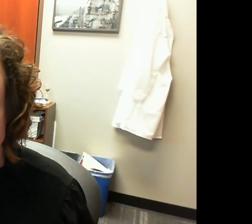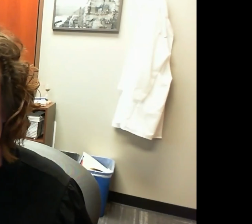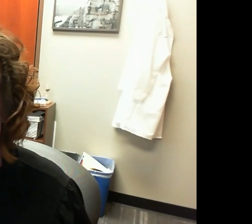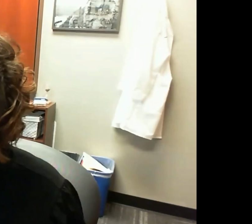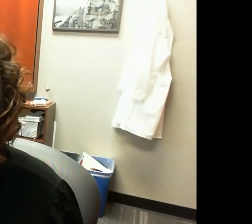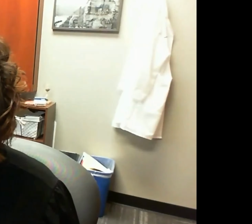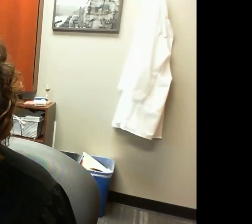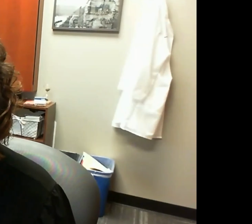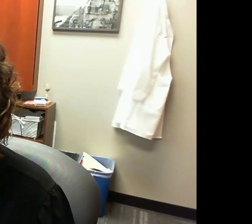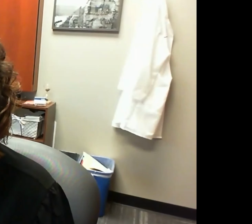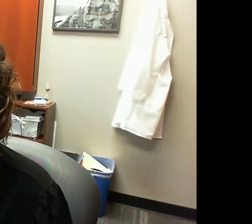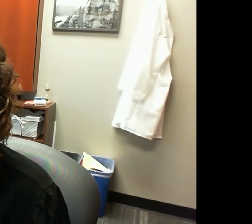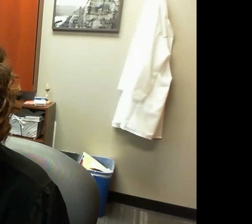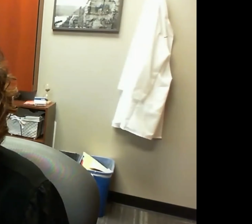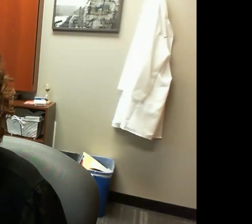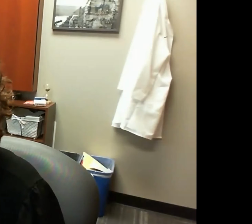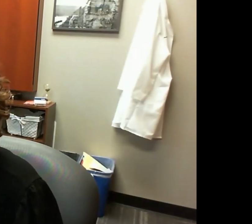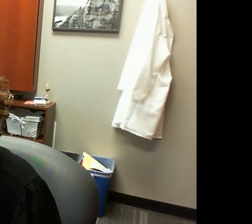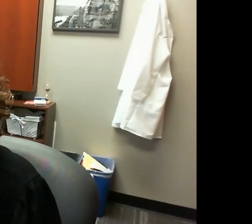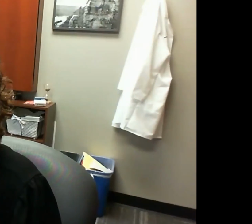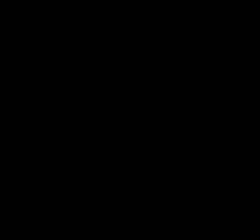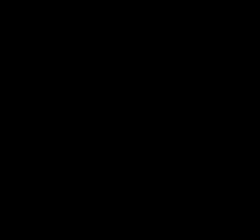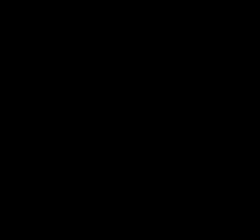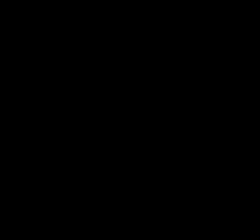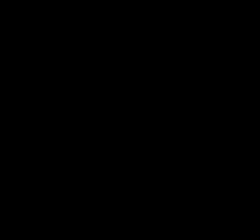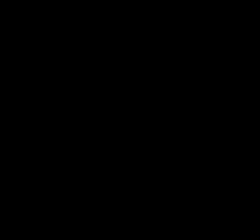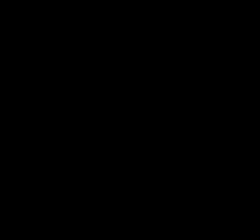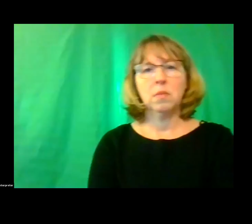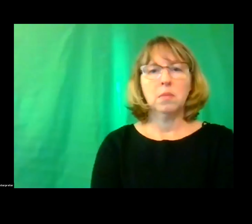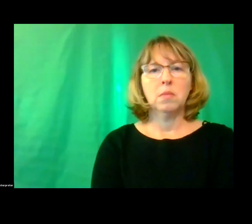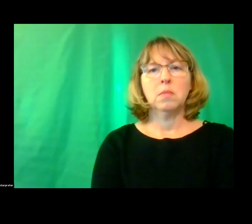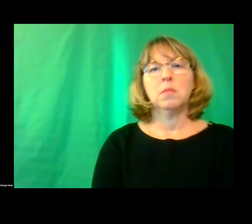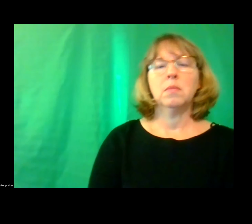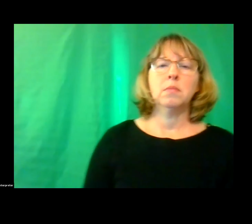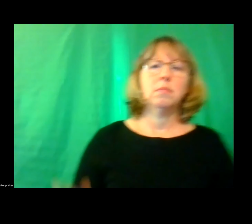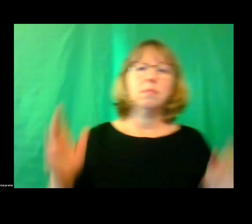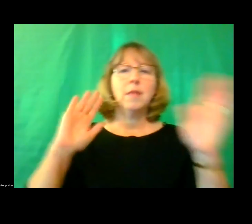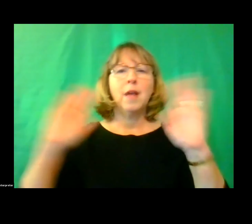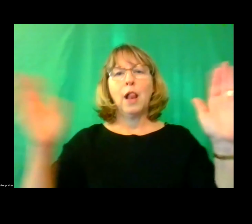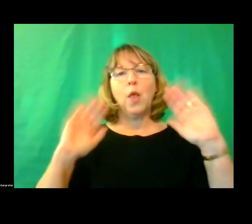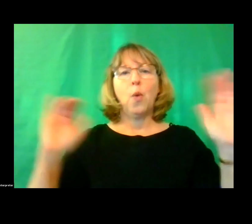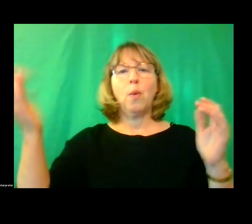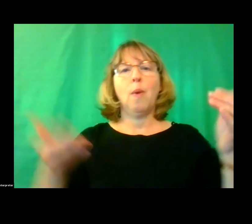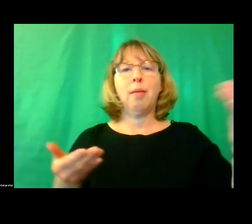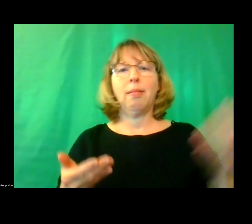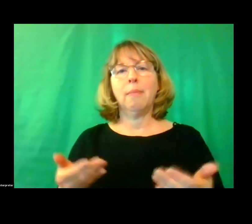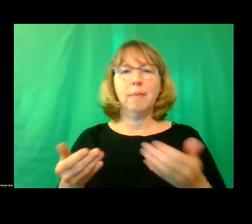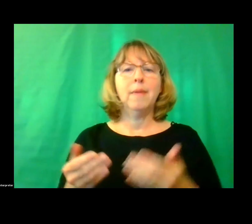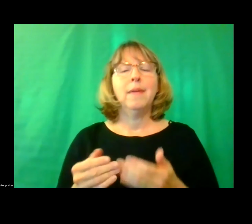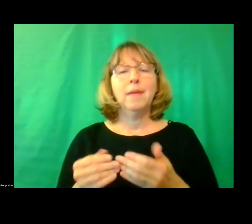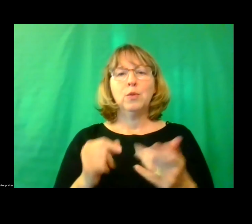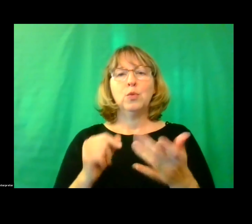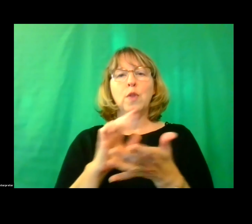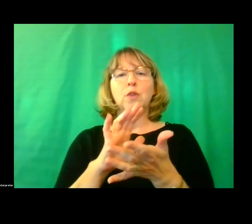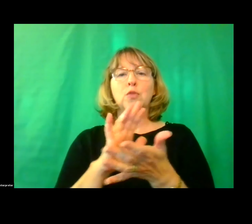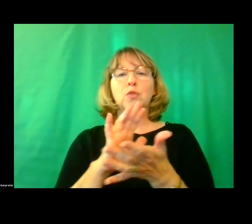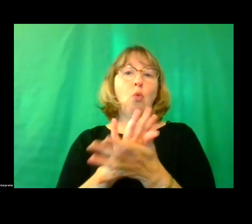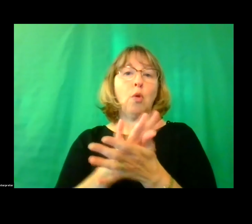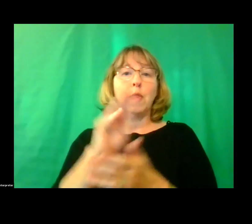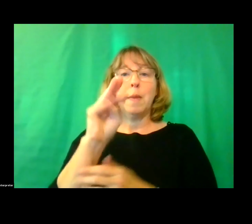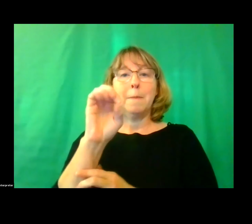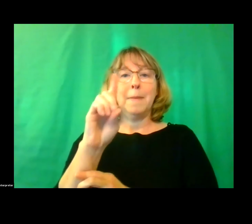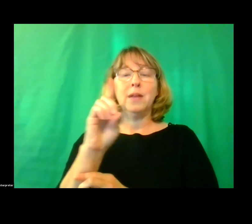Greetings, everybody, and welcome to the School of Medicine and Dentistry's annual Med Talks event. My name is Jill